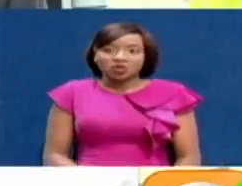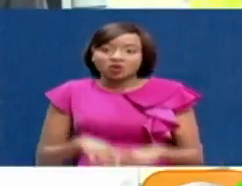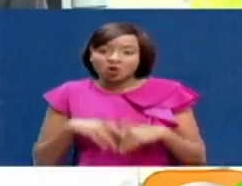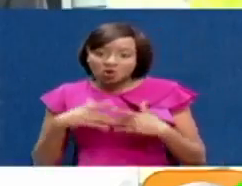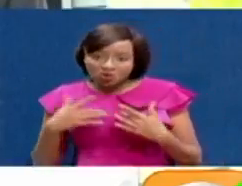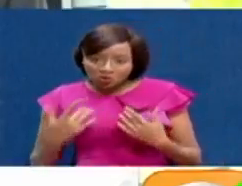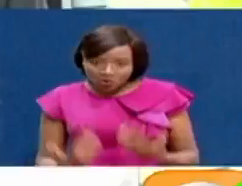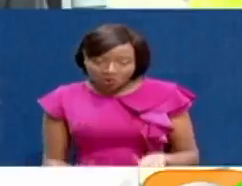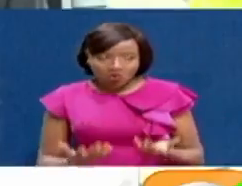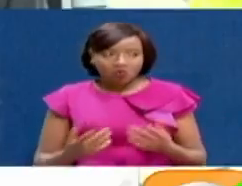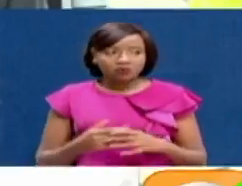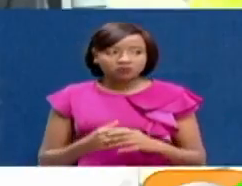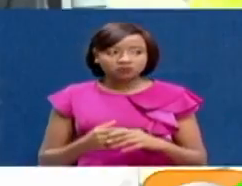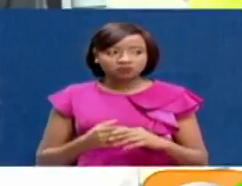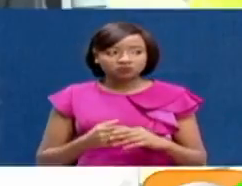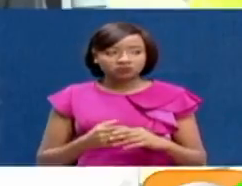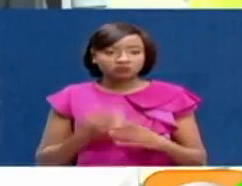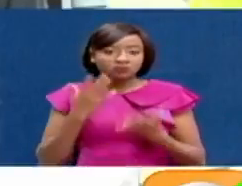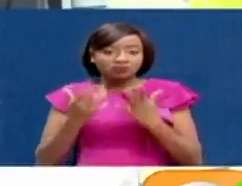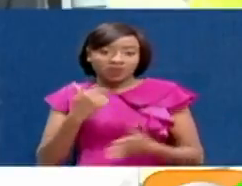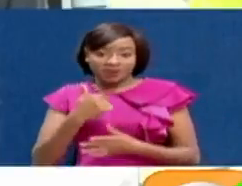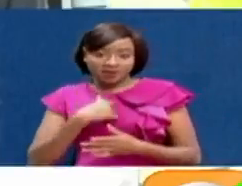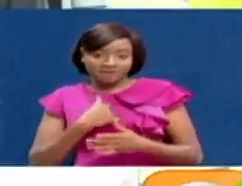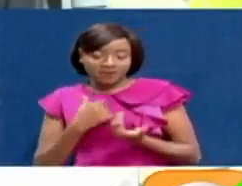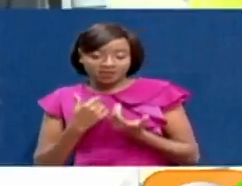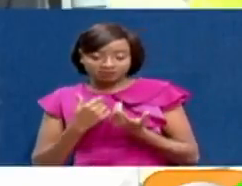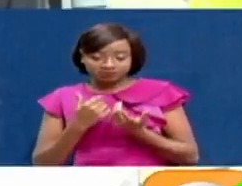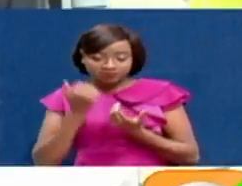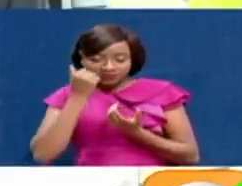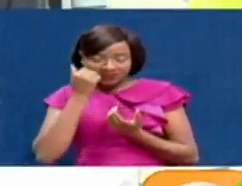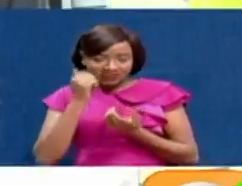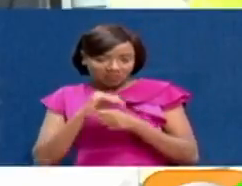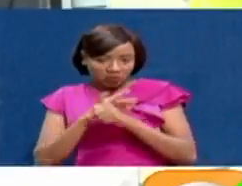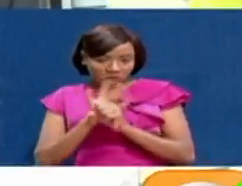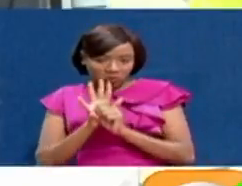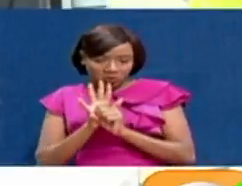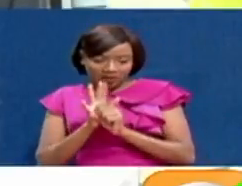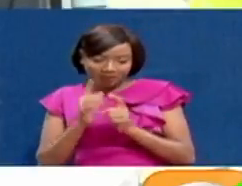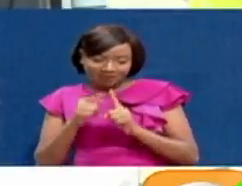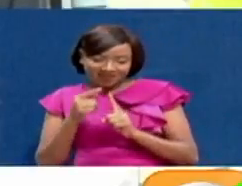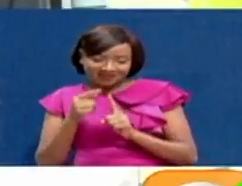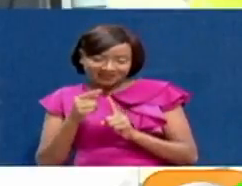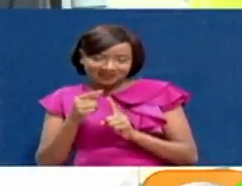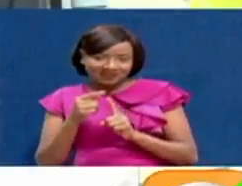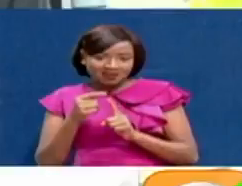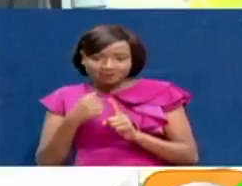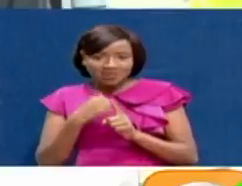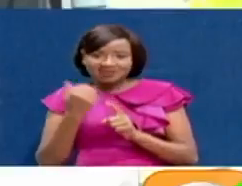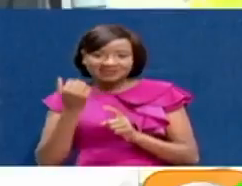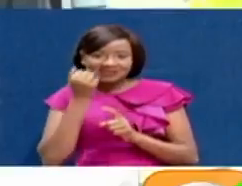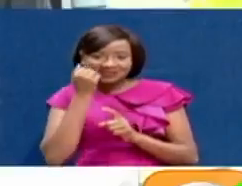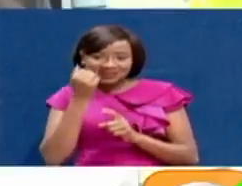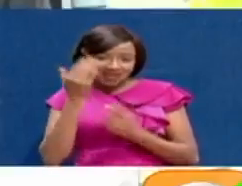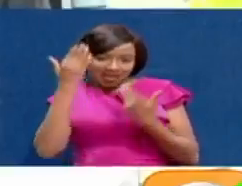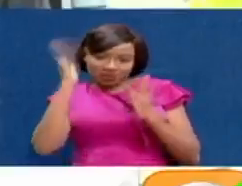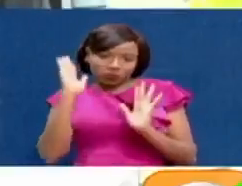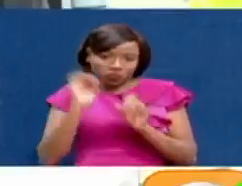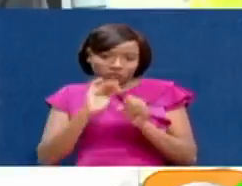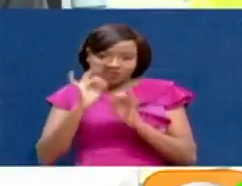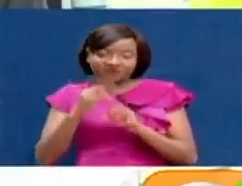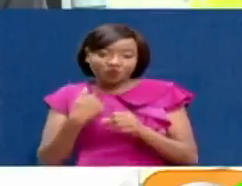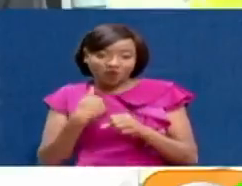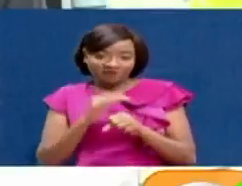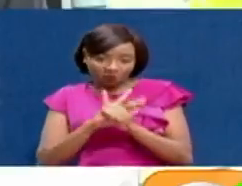be you are in close contact with other people. At that point, you don't know your status for COVID-19. If one of you